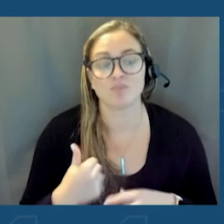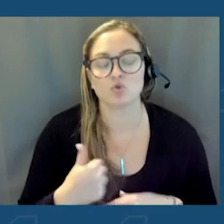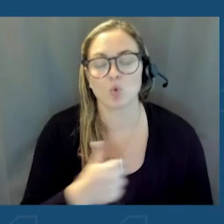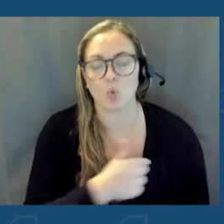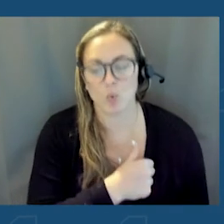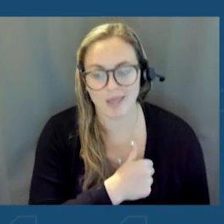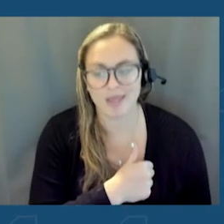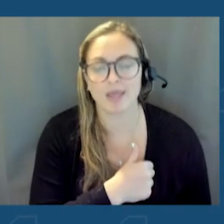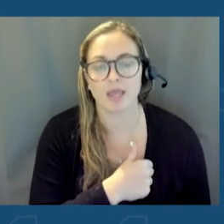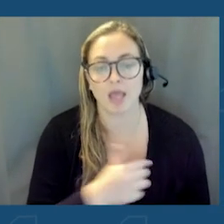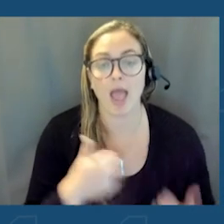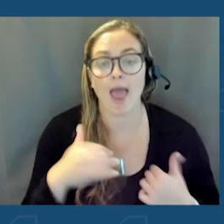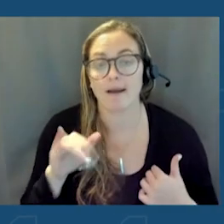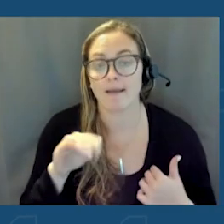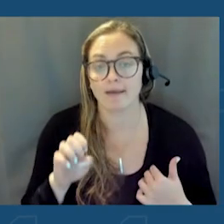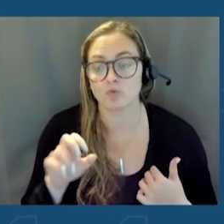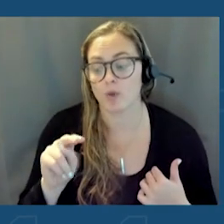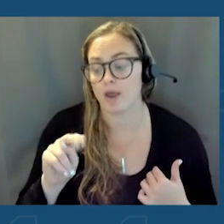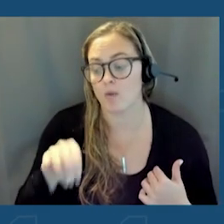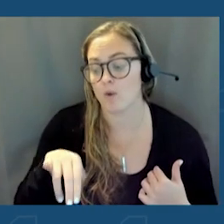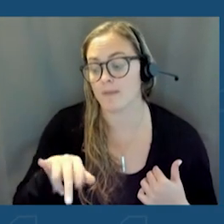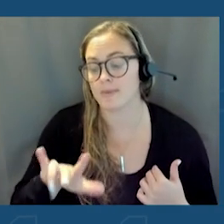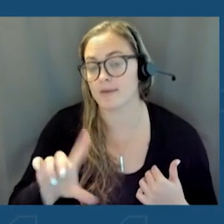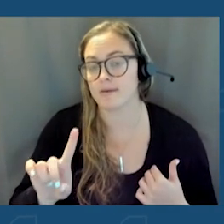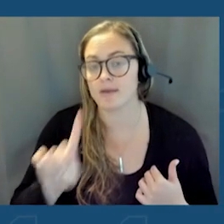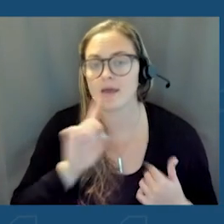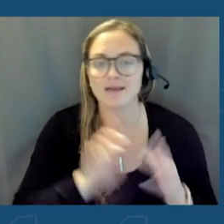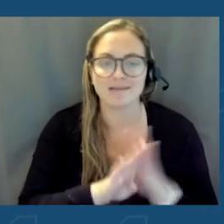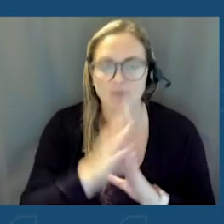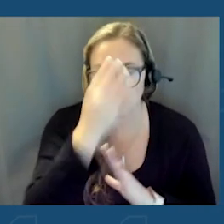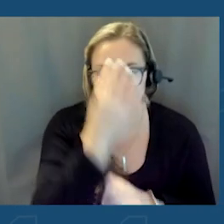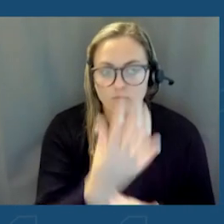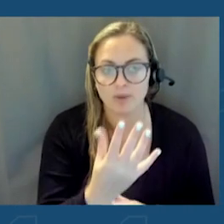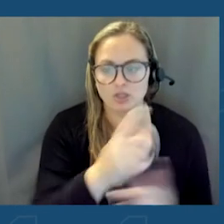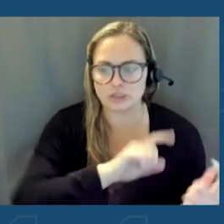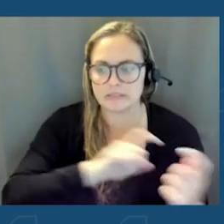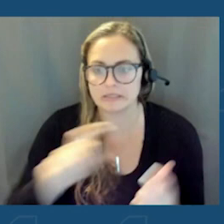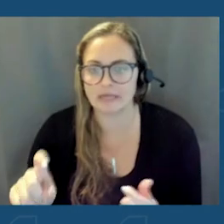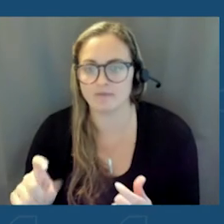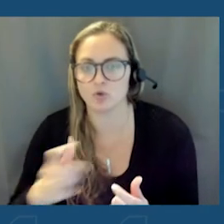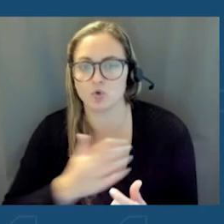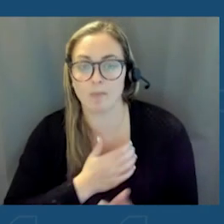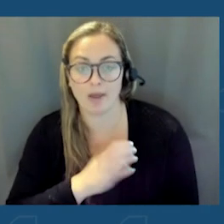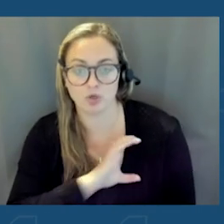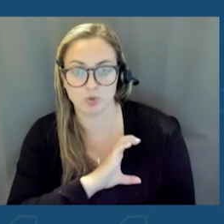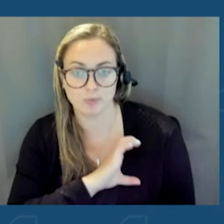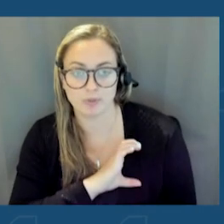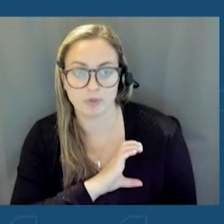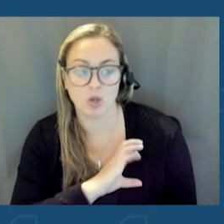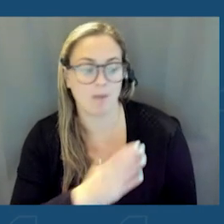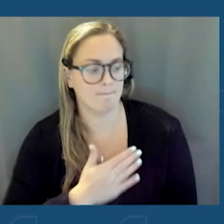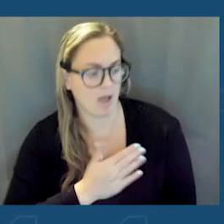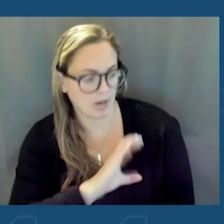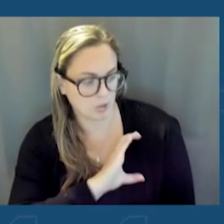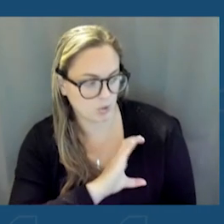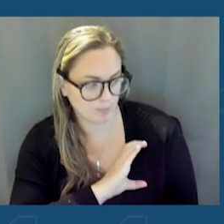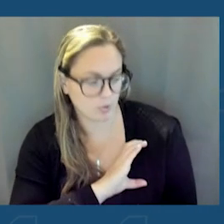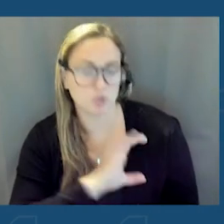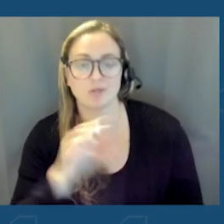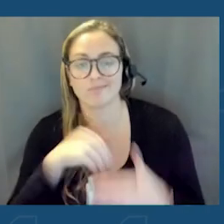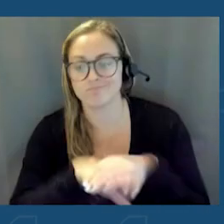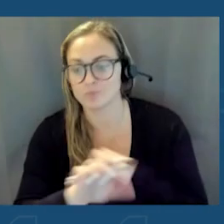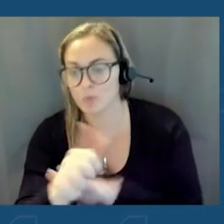We've had cases where the NYPD has developed information, given it to my troopers. My troopers have gone into another